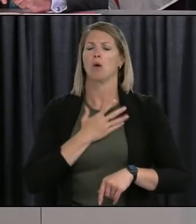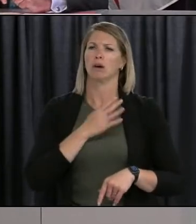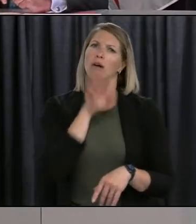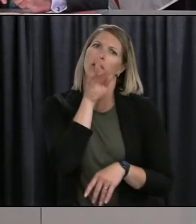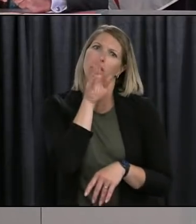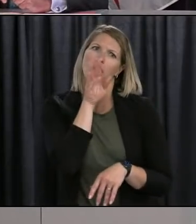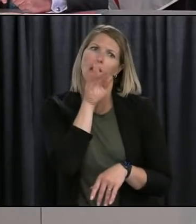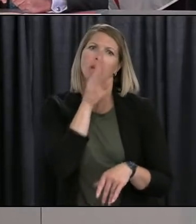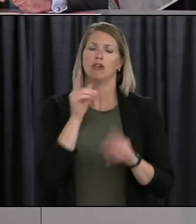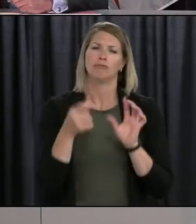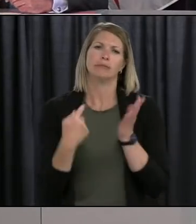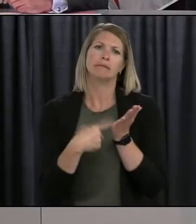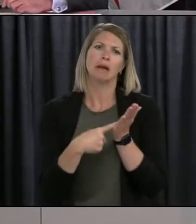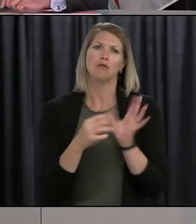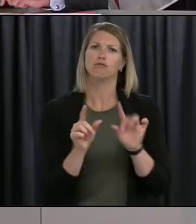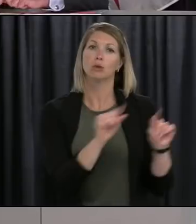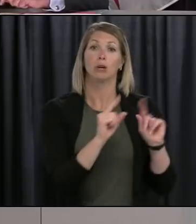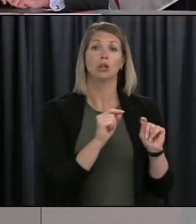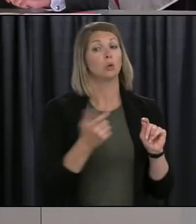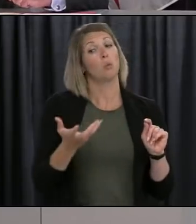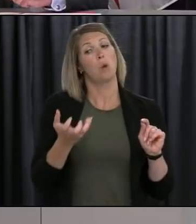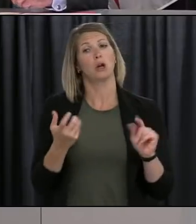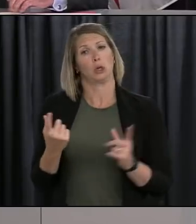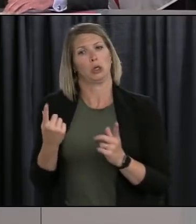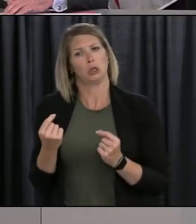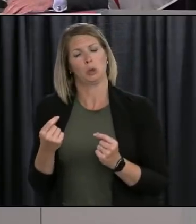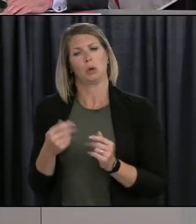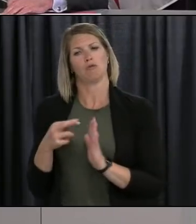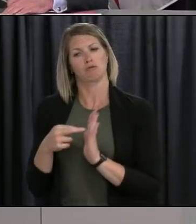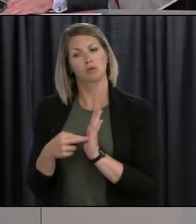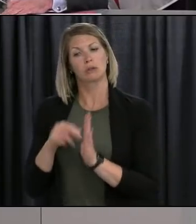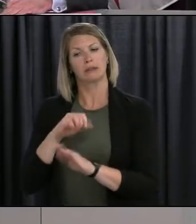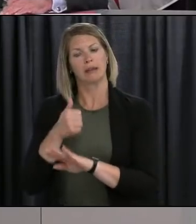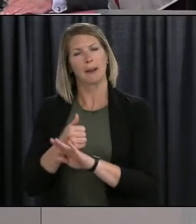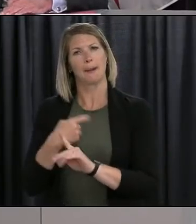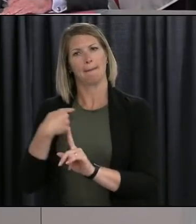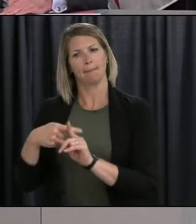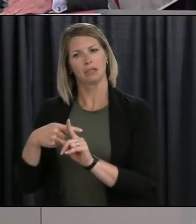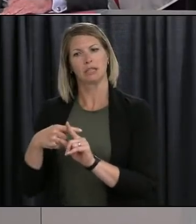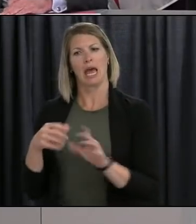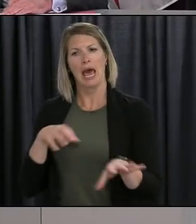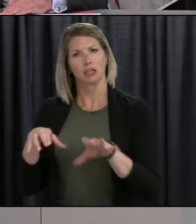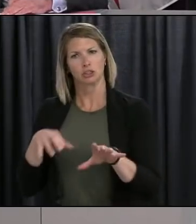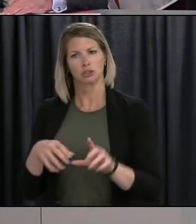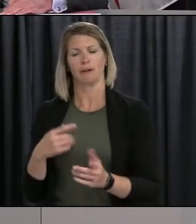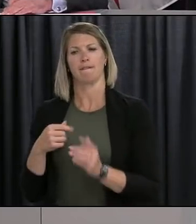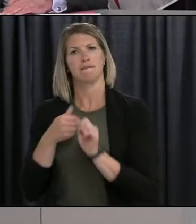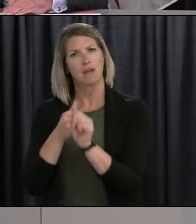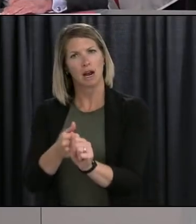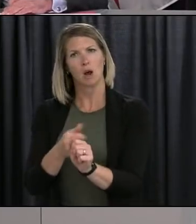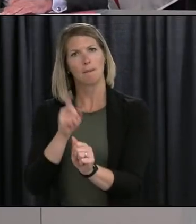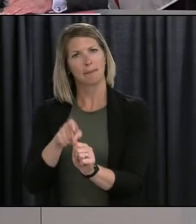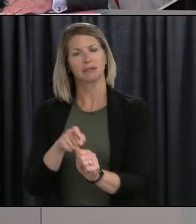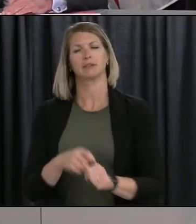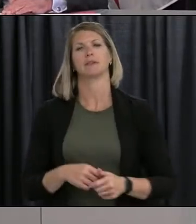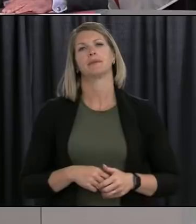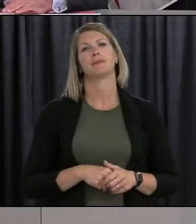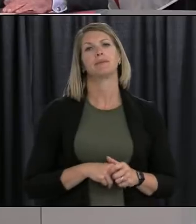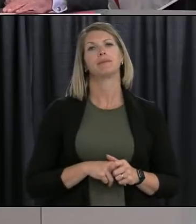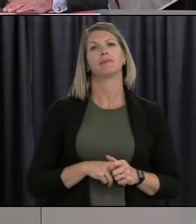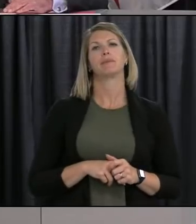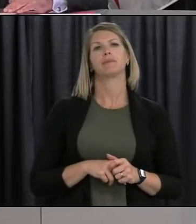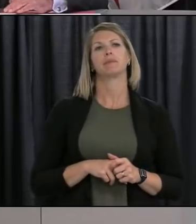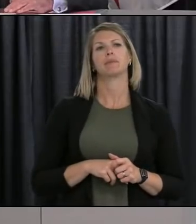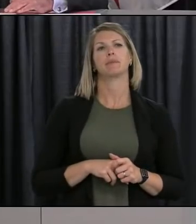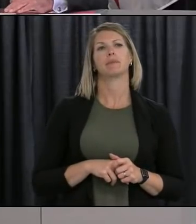Thank you. Dr. Fitzgerald, my final question for you here. Did the Chief Medical Officers of Health from the Atlantic